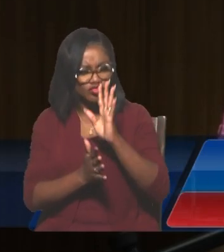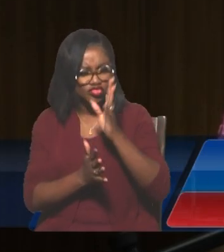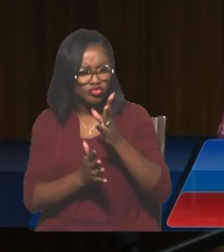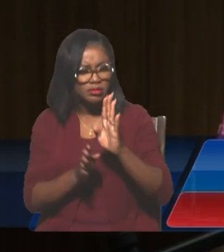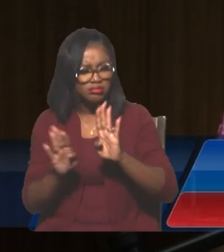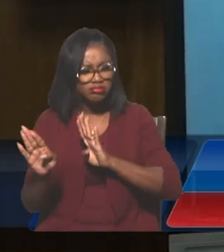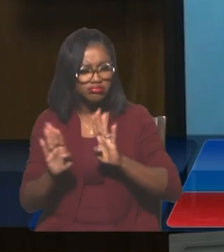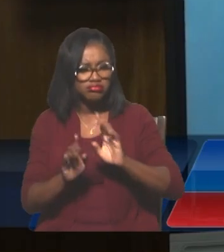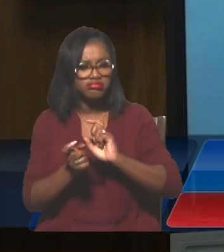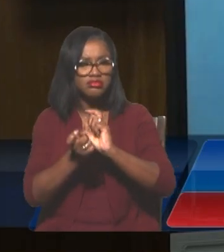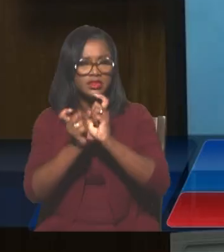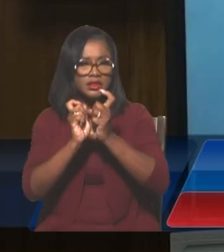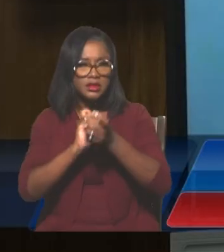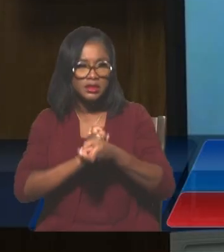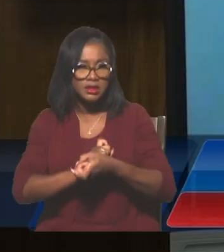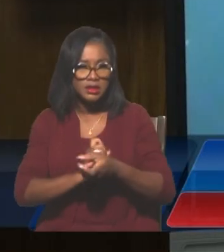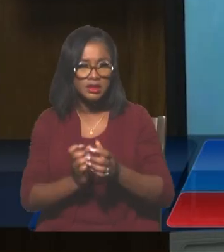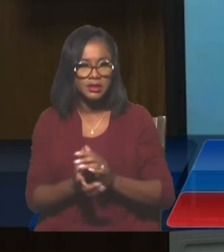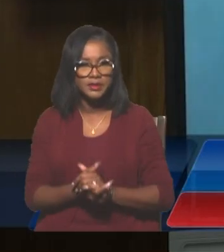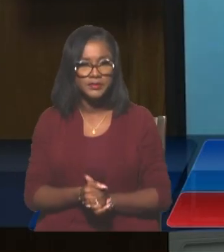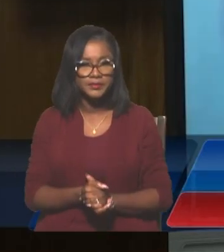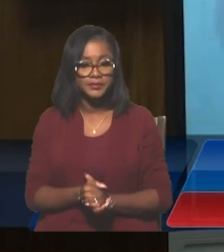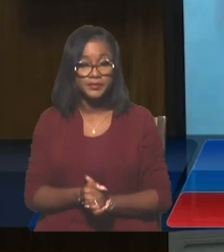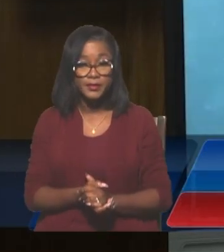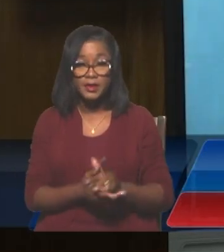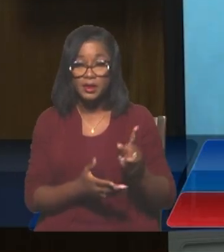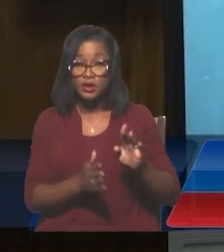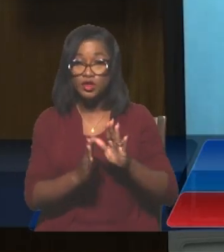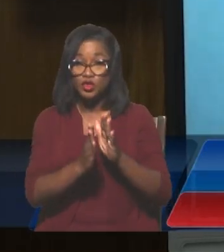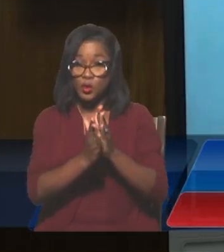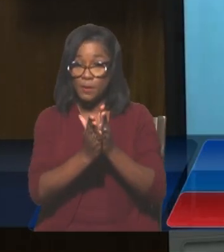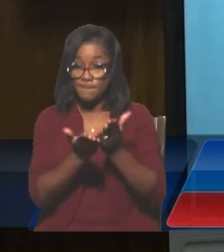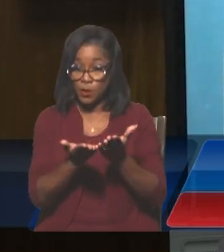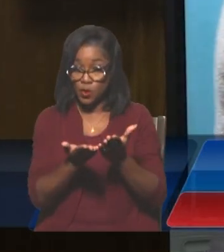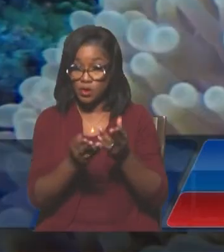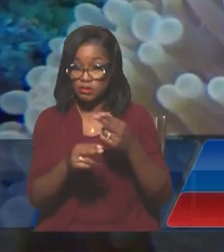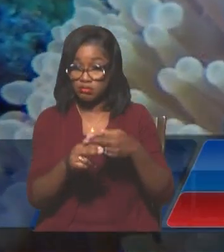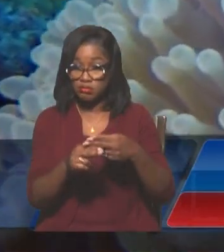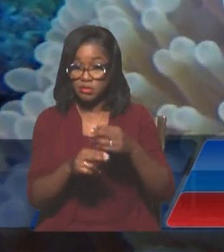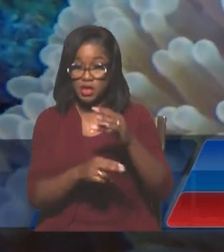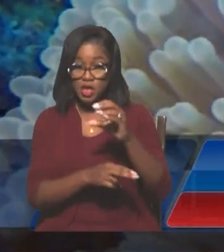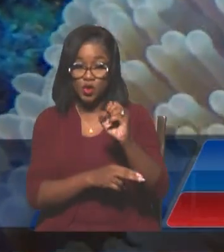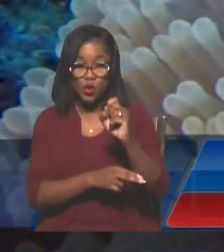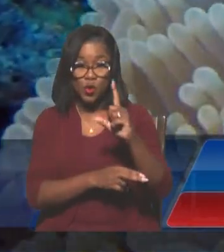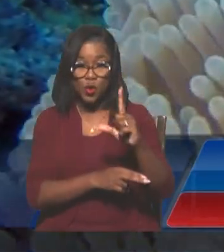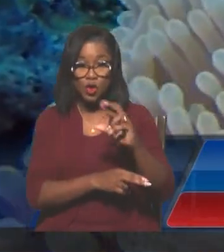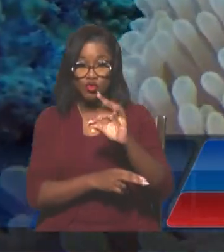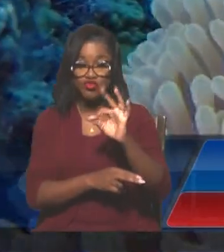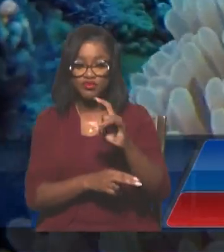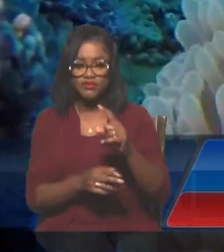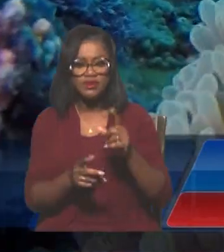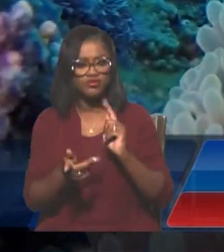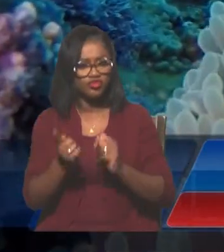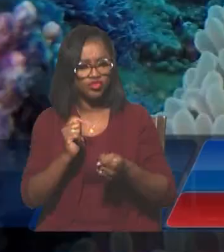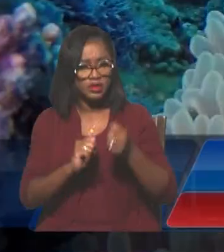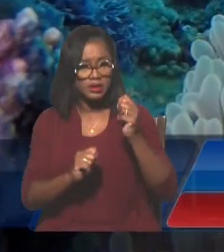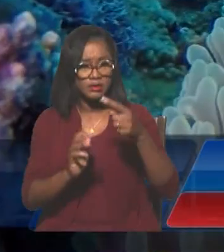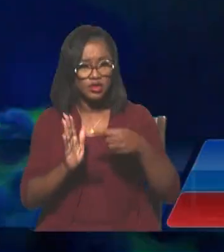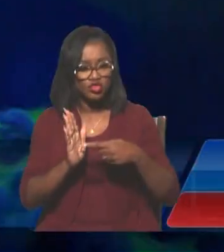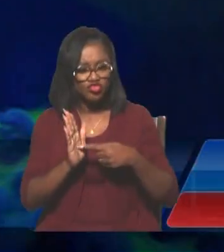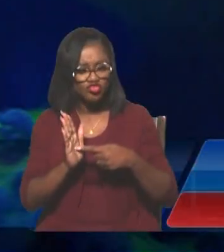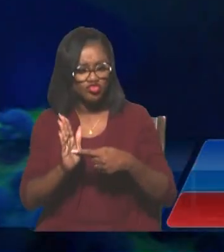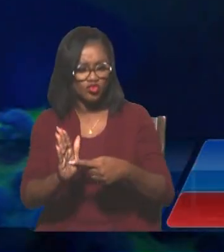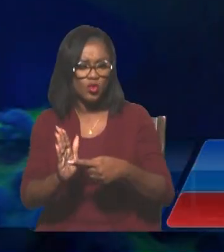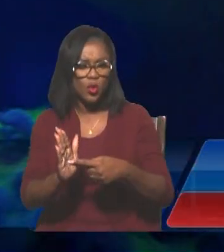behavioral change. The book, Coral Reefs of Trinidad and Tobago, delves into the biology,